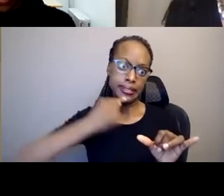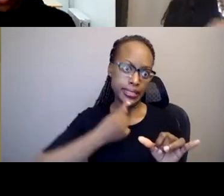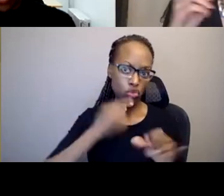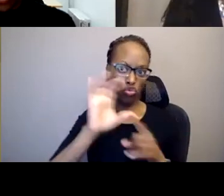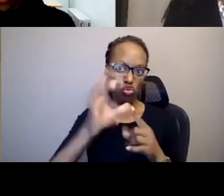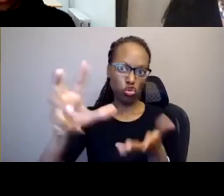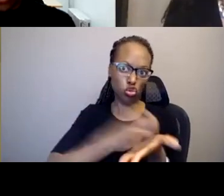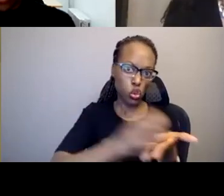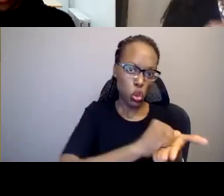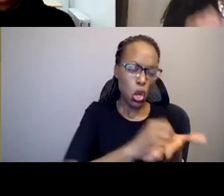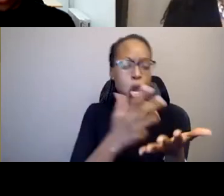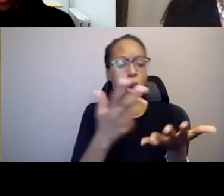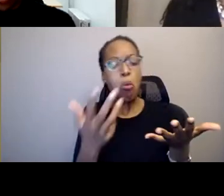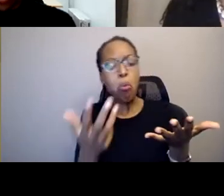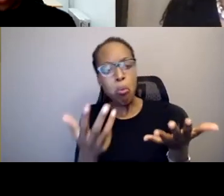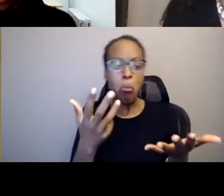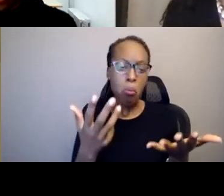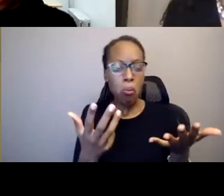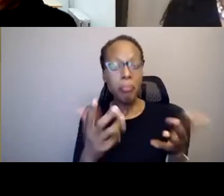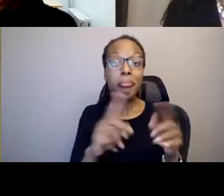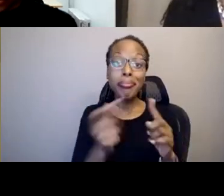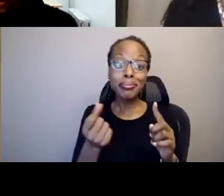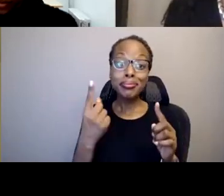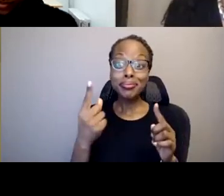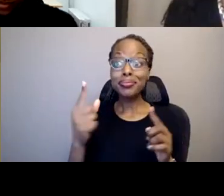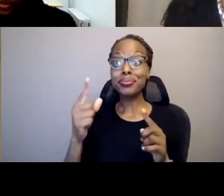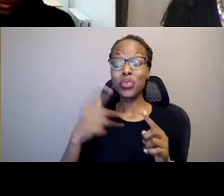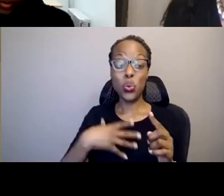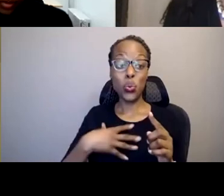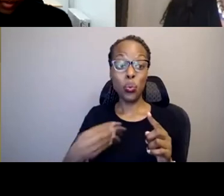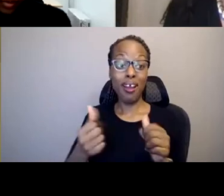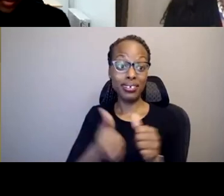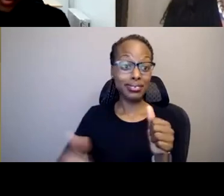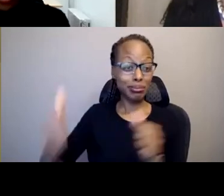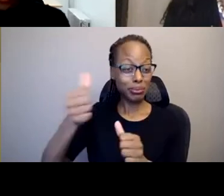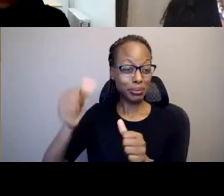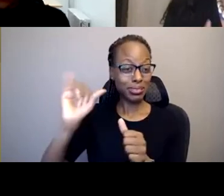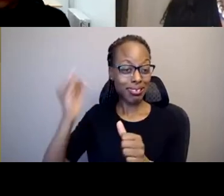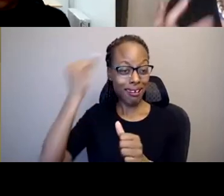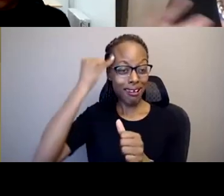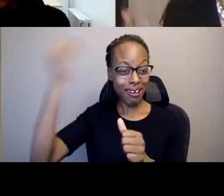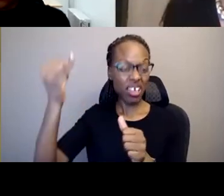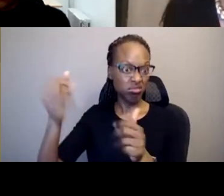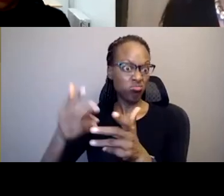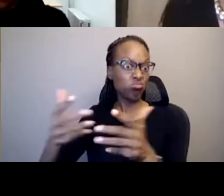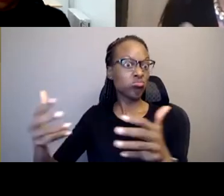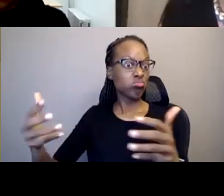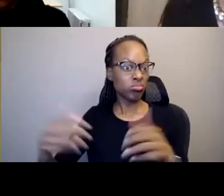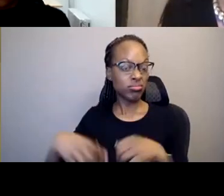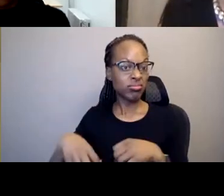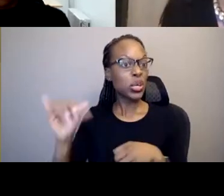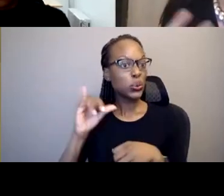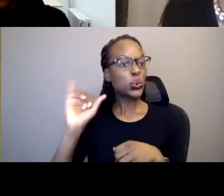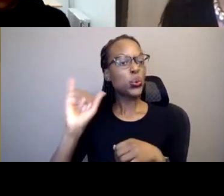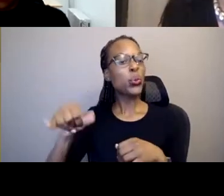authoritarianism, white nationalism, white supremacy, and a solidification of the myth that being American means being culturally